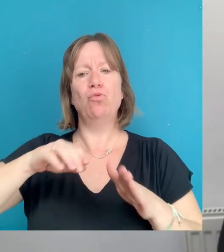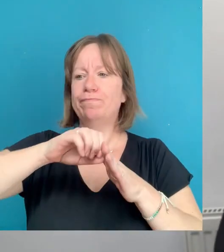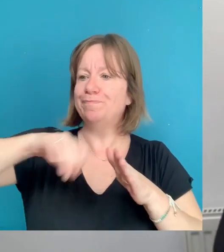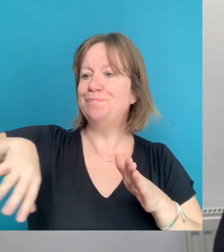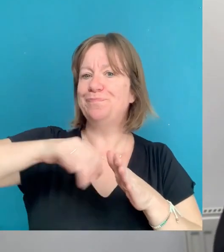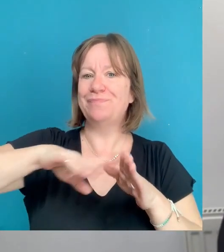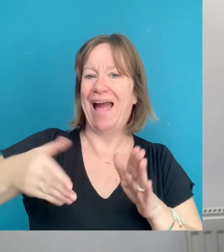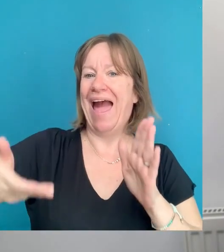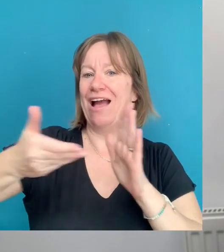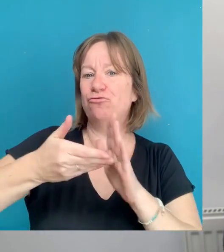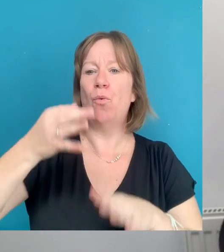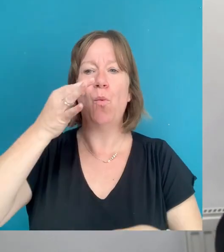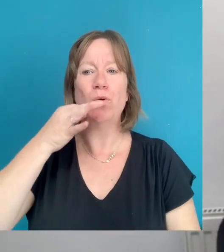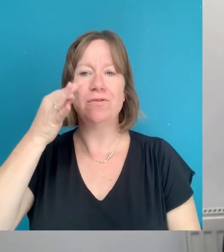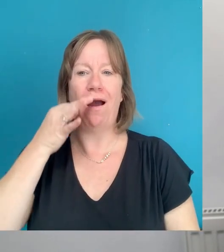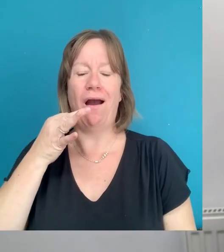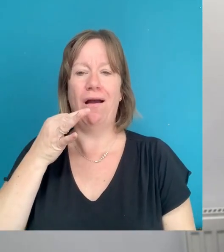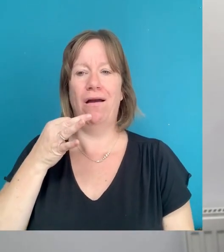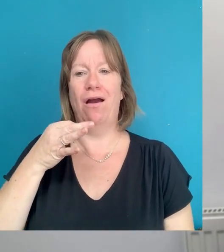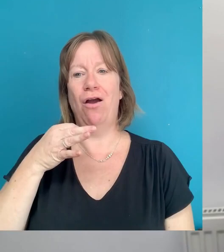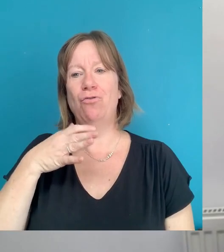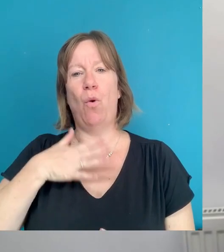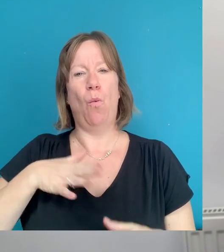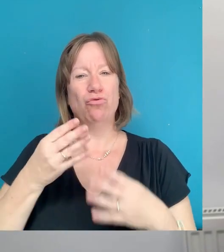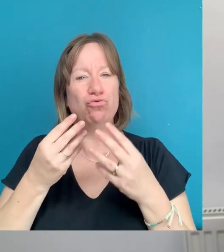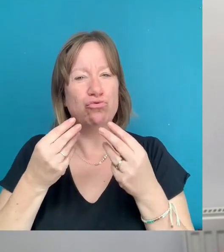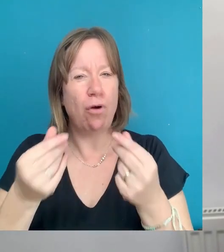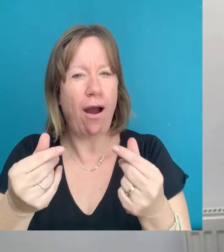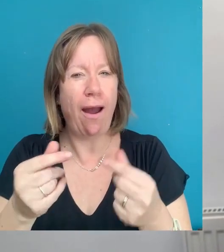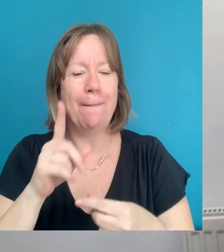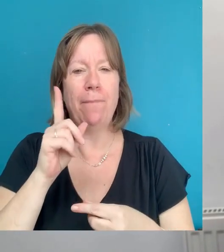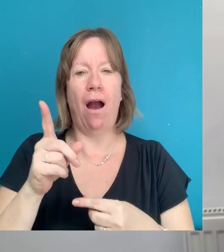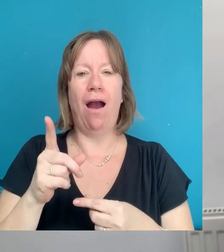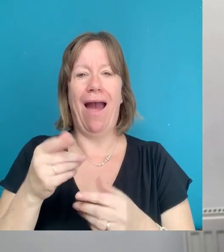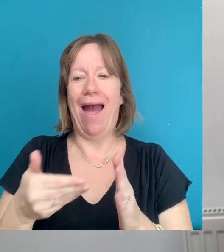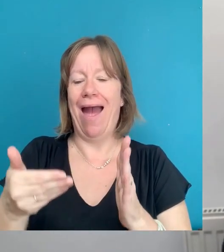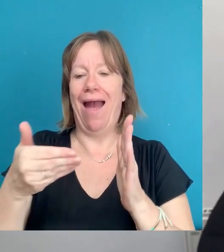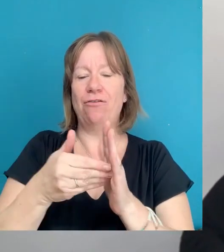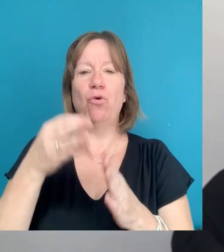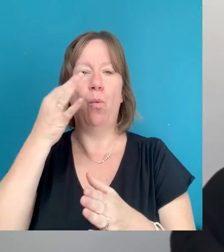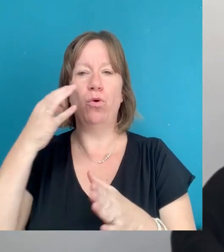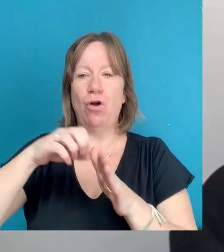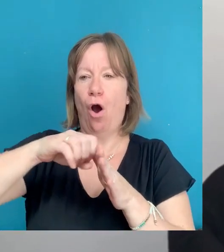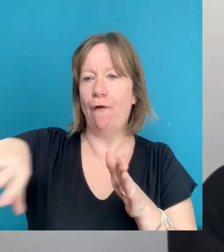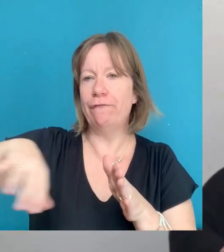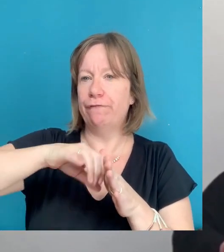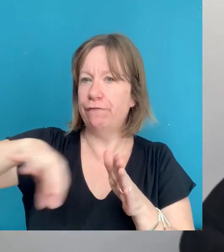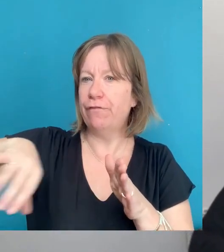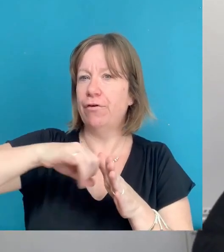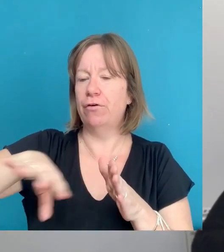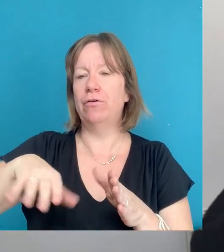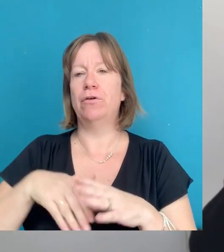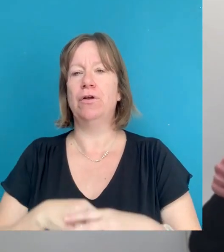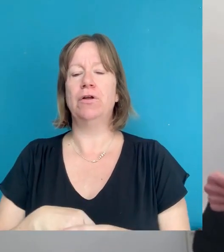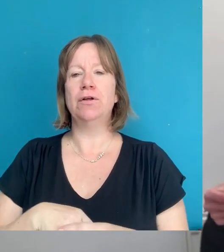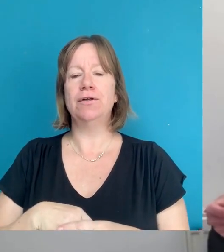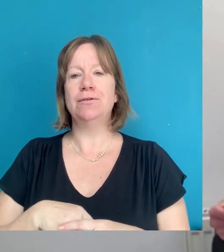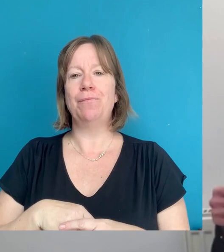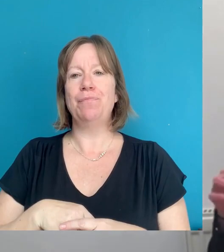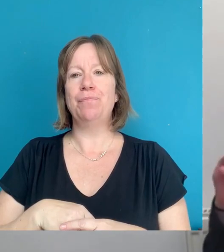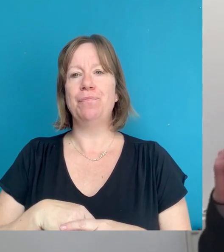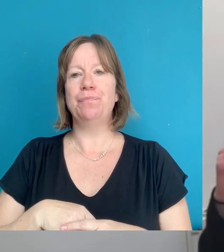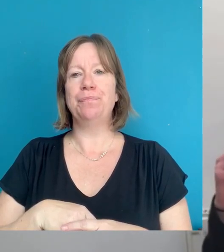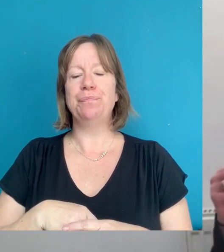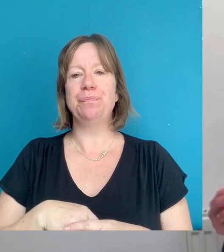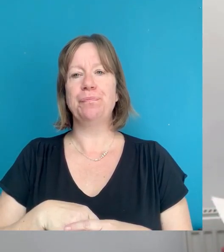to get rid of excess water. Because you're not drying it out, it's just the surface you're getting rid of. And then I'm lifting it out. And what